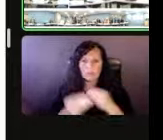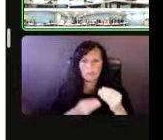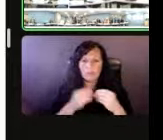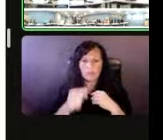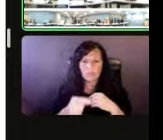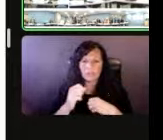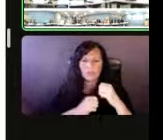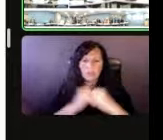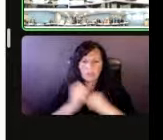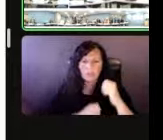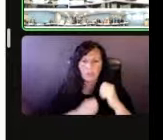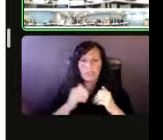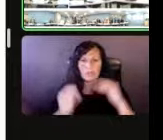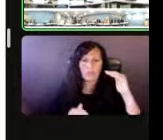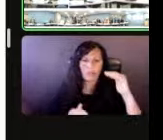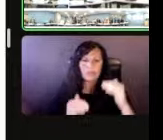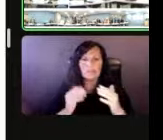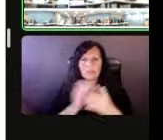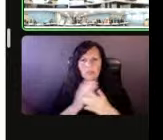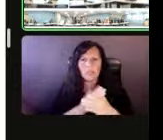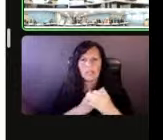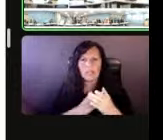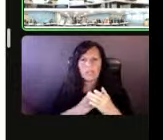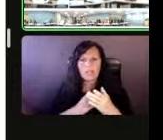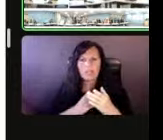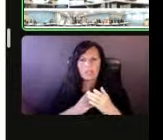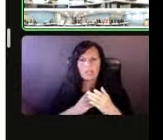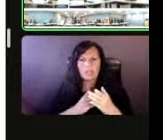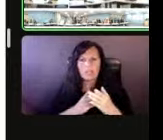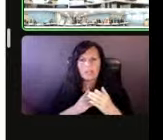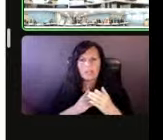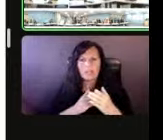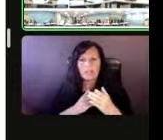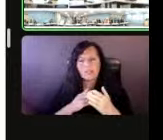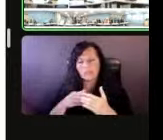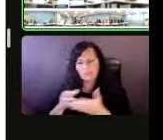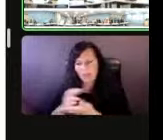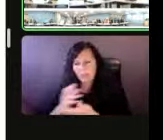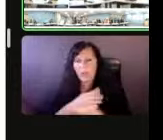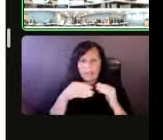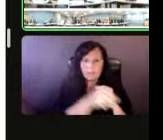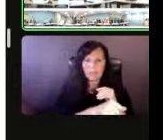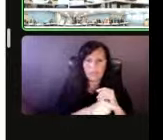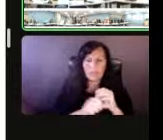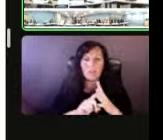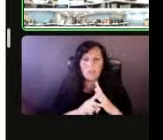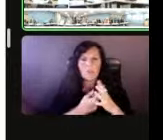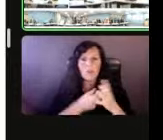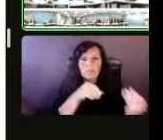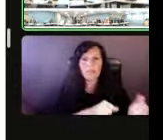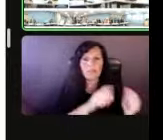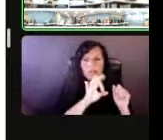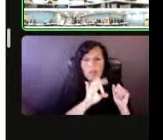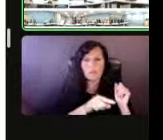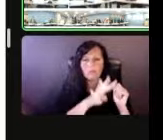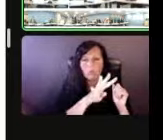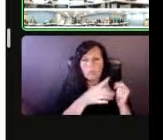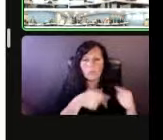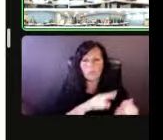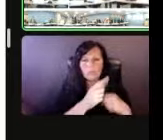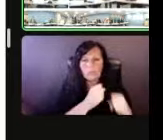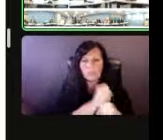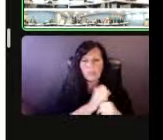structural imbalance between revenues and expenditures, where you start spending at 9.4 in the current year, and then it escalates to